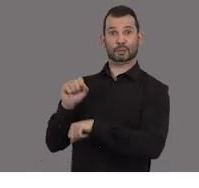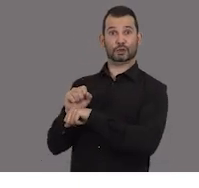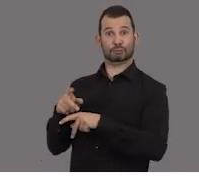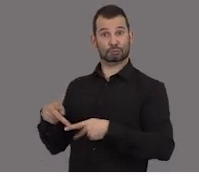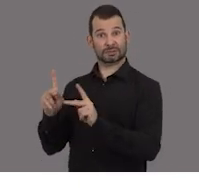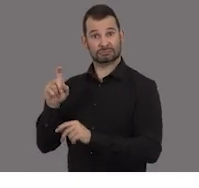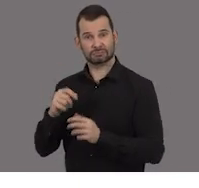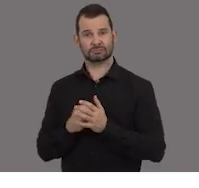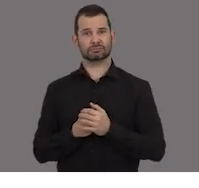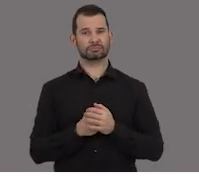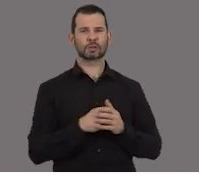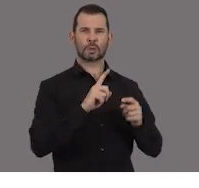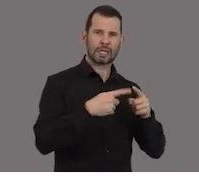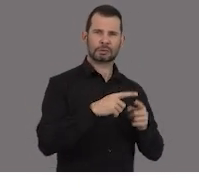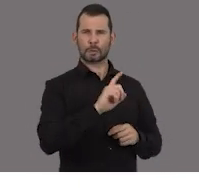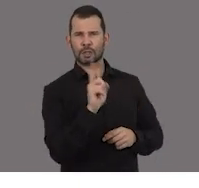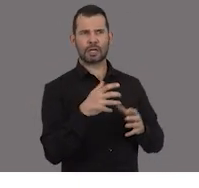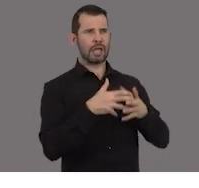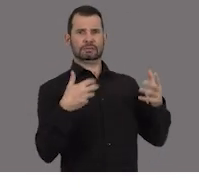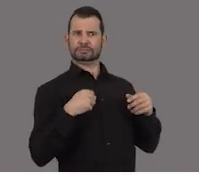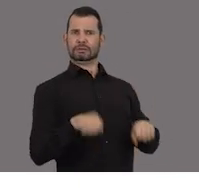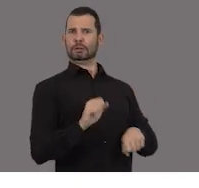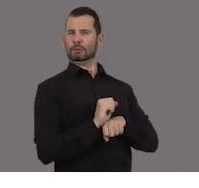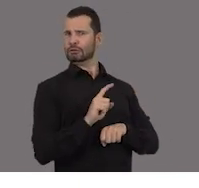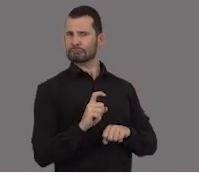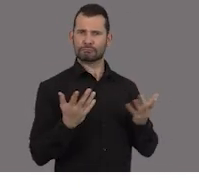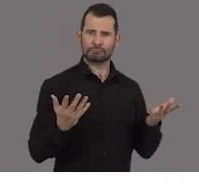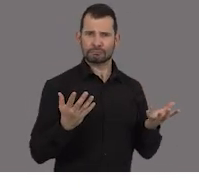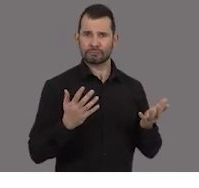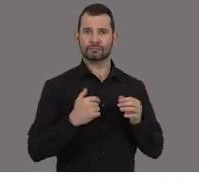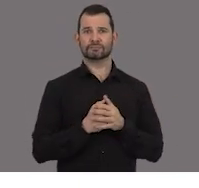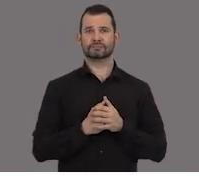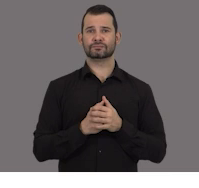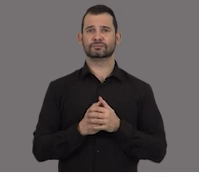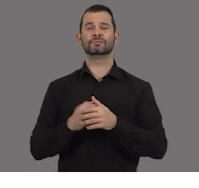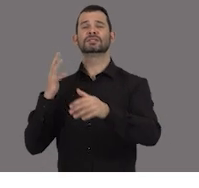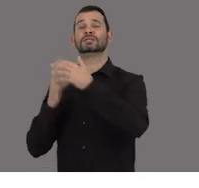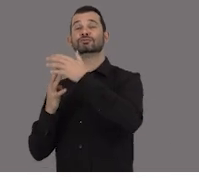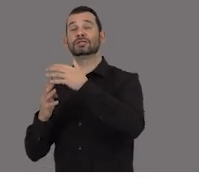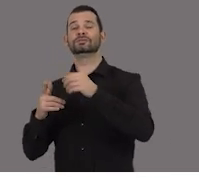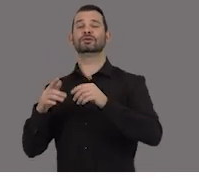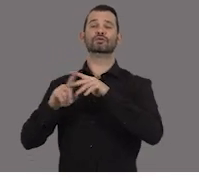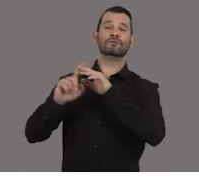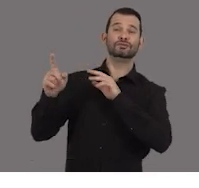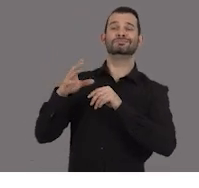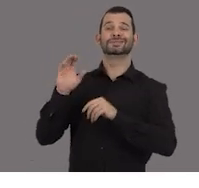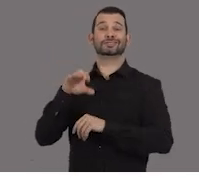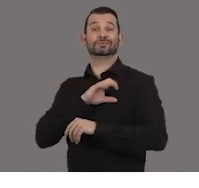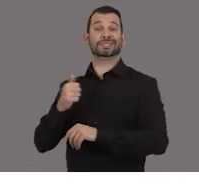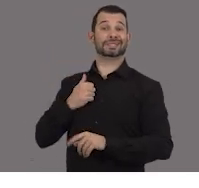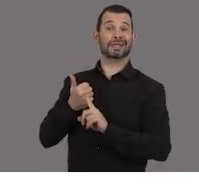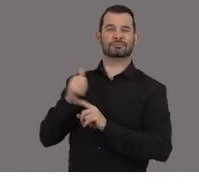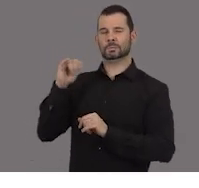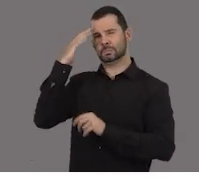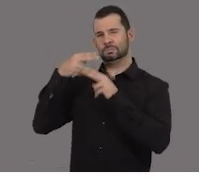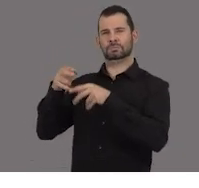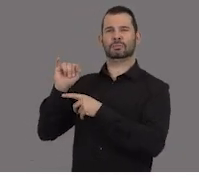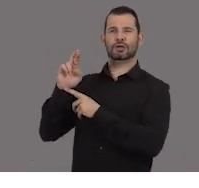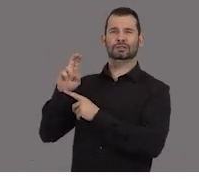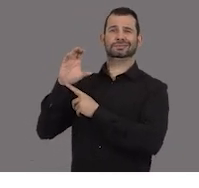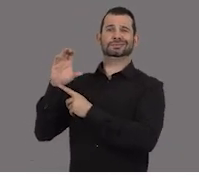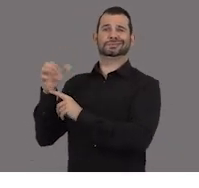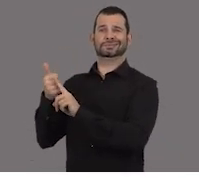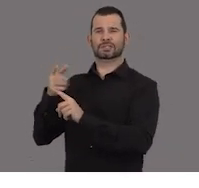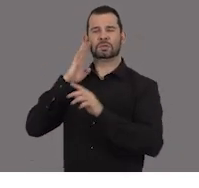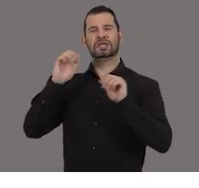work permit? When, where, and how much can I work? Immigration, Refugees, and Citizenship Canada,